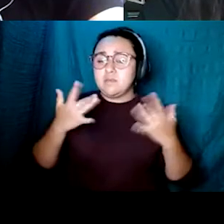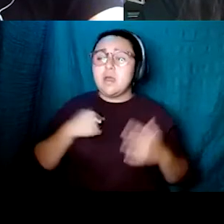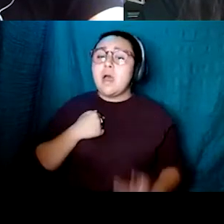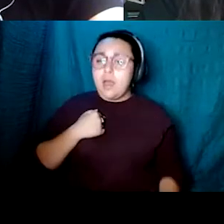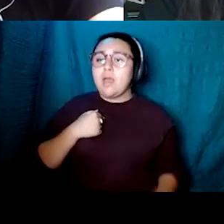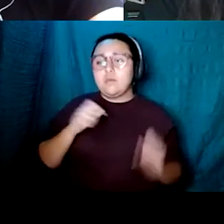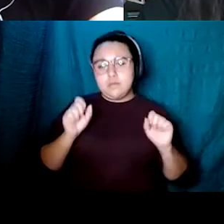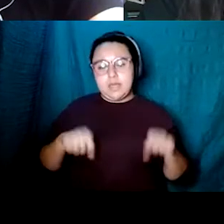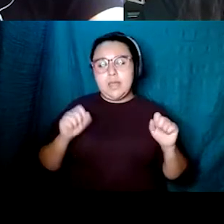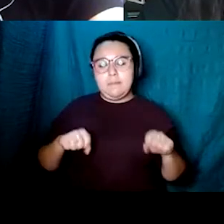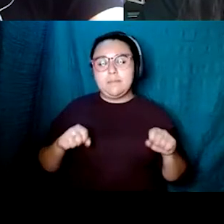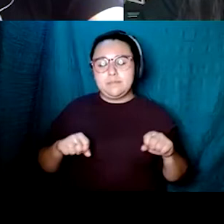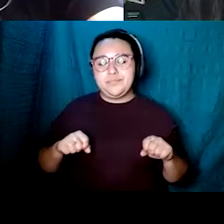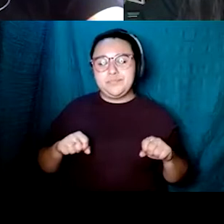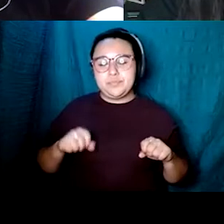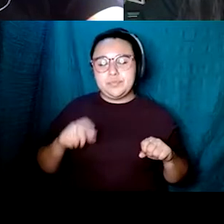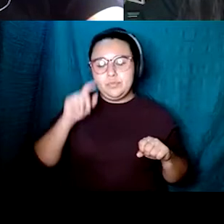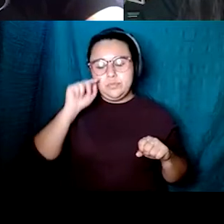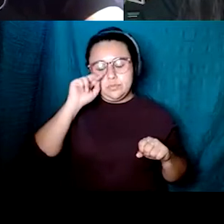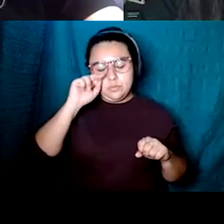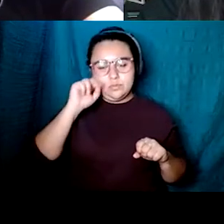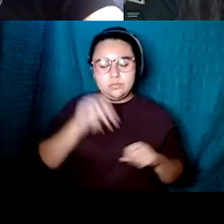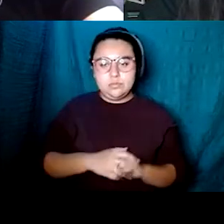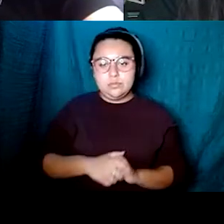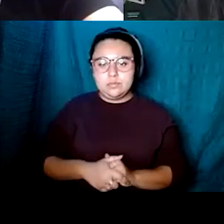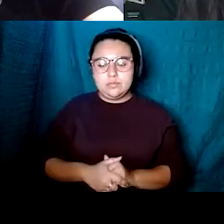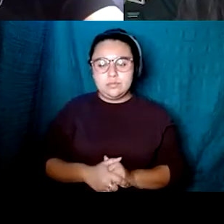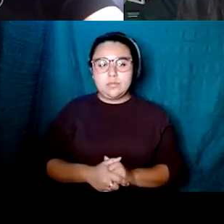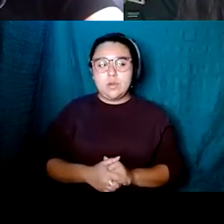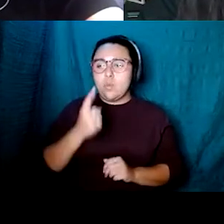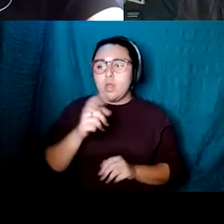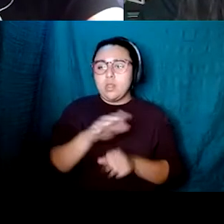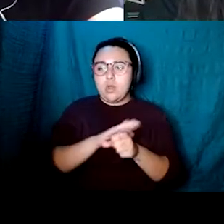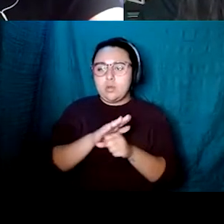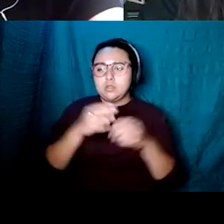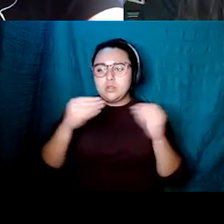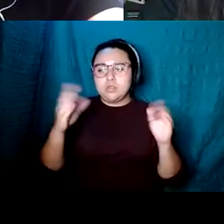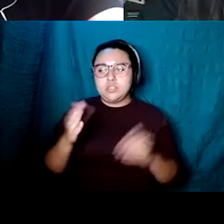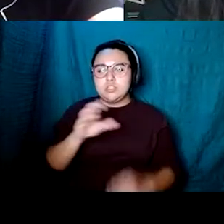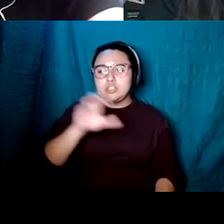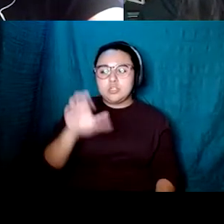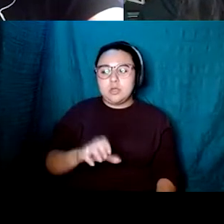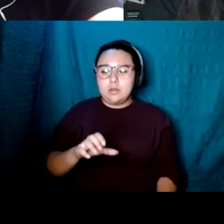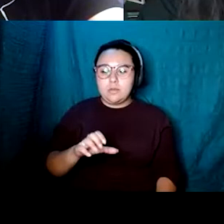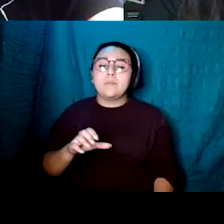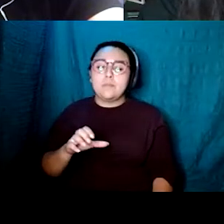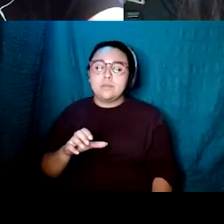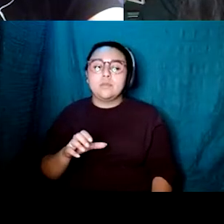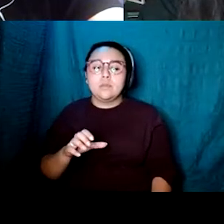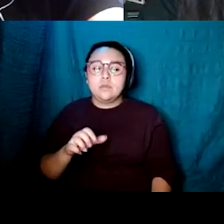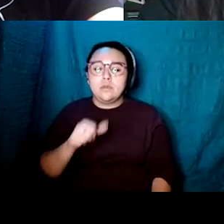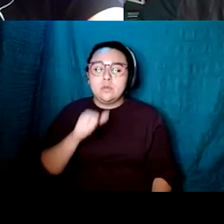I was able to, one of the local stores here in Chicago, Women Children's First, where we had our